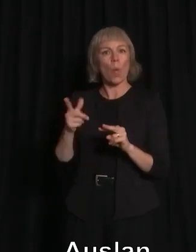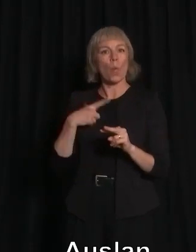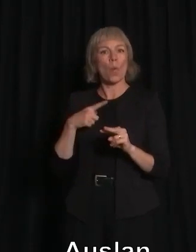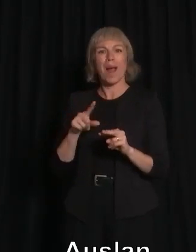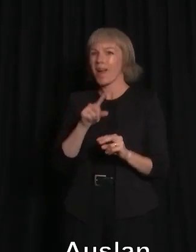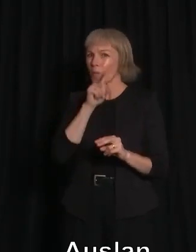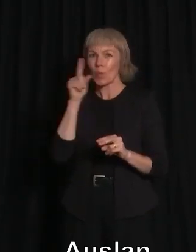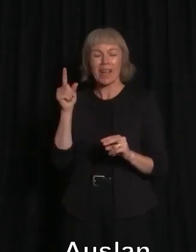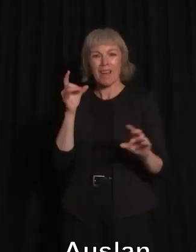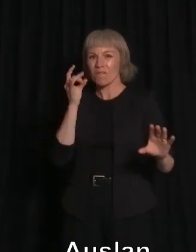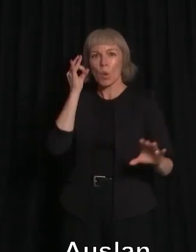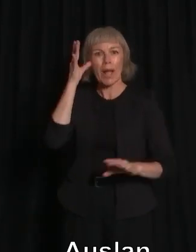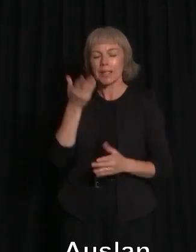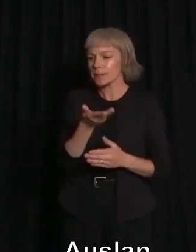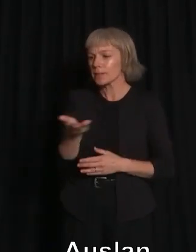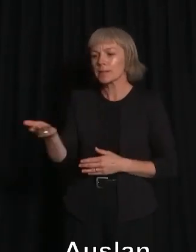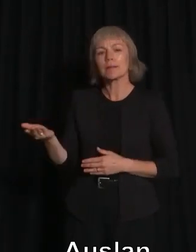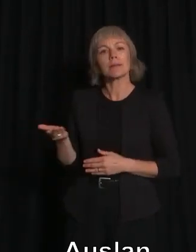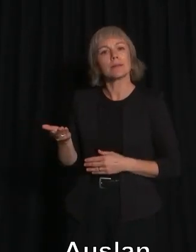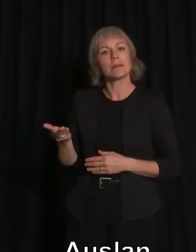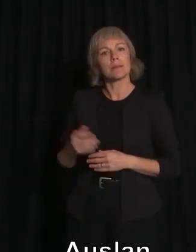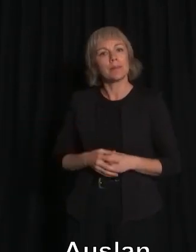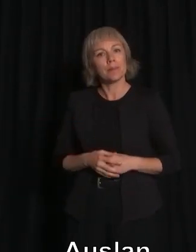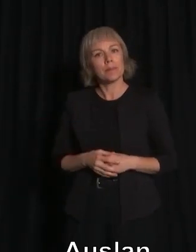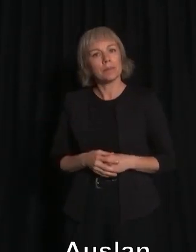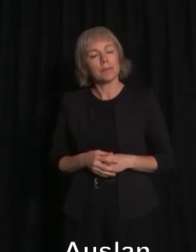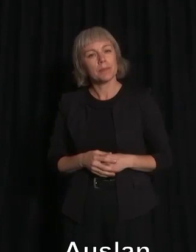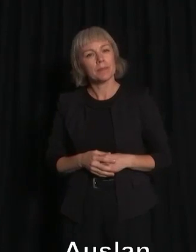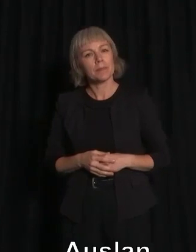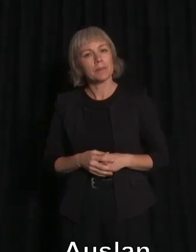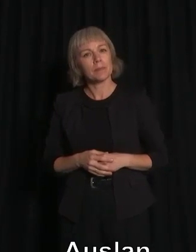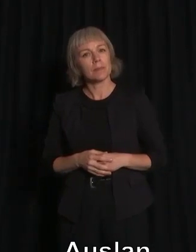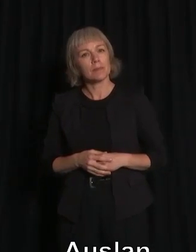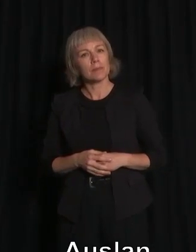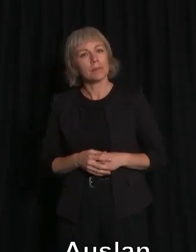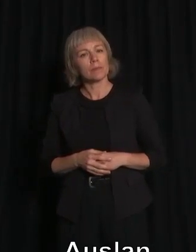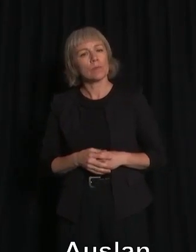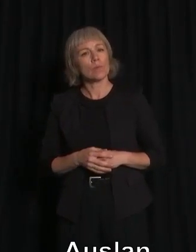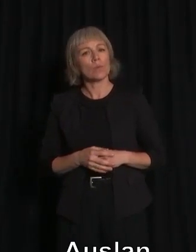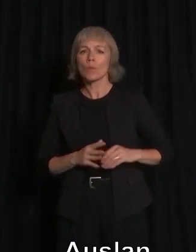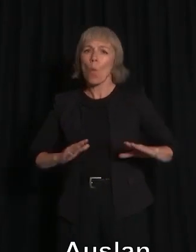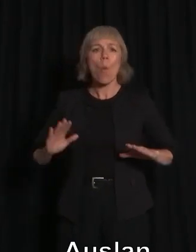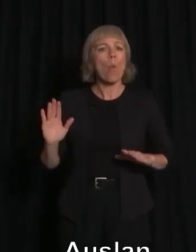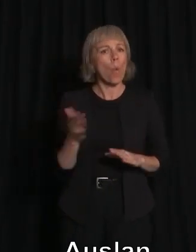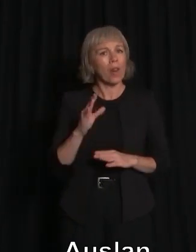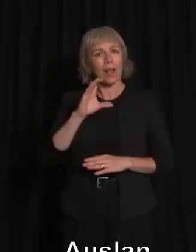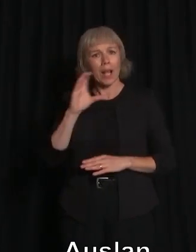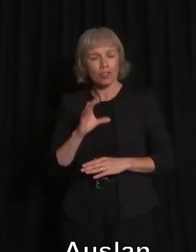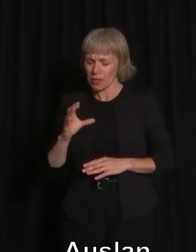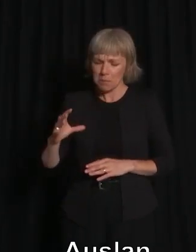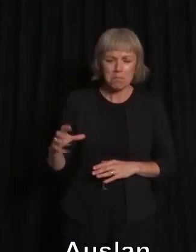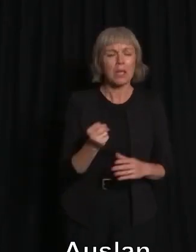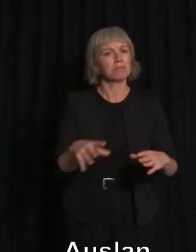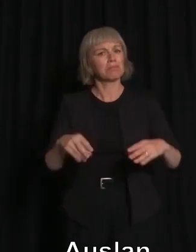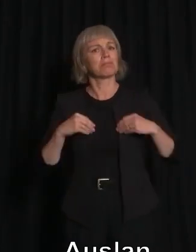abandon our resolve to demand that states adopt all necessary measures to make operational